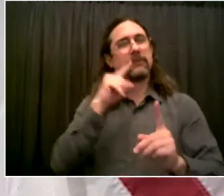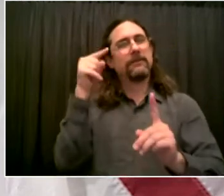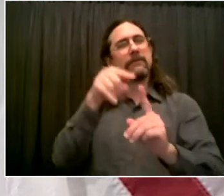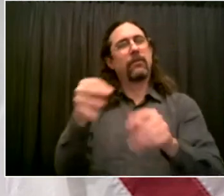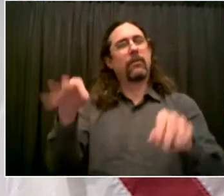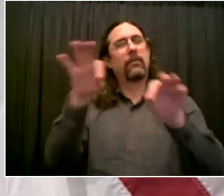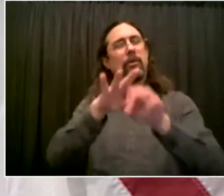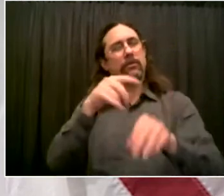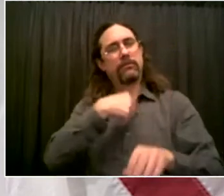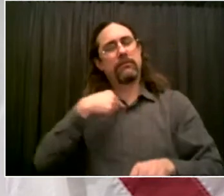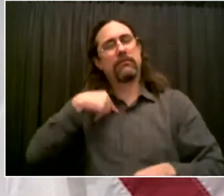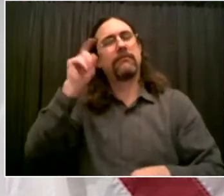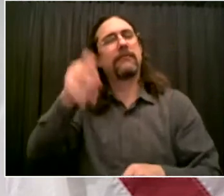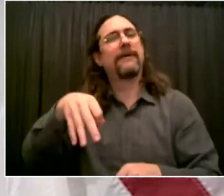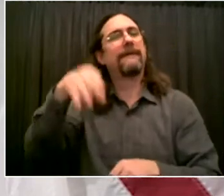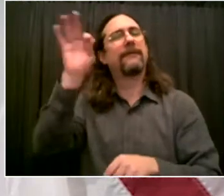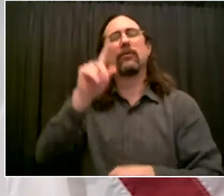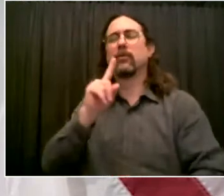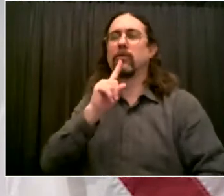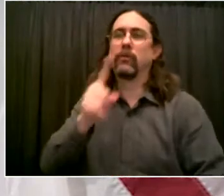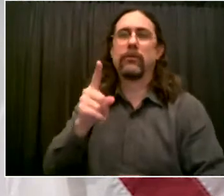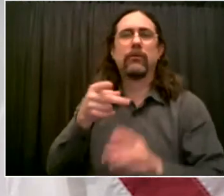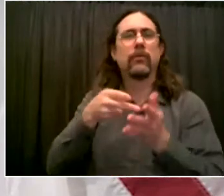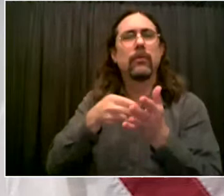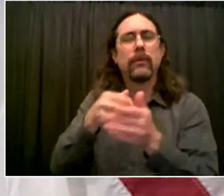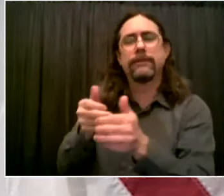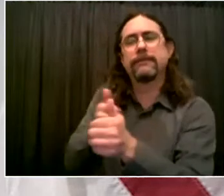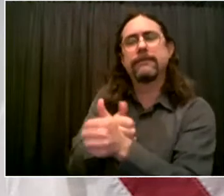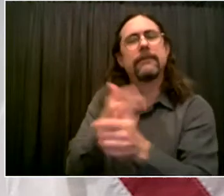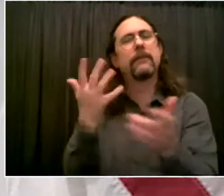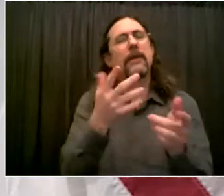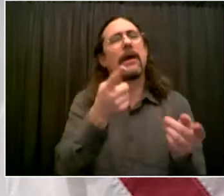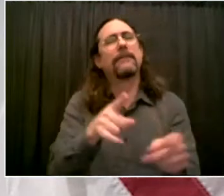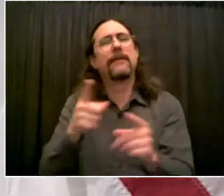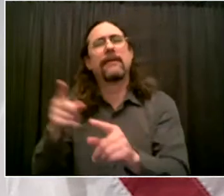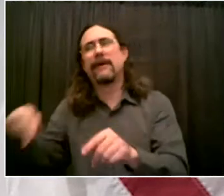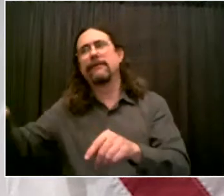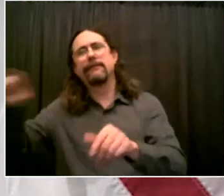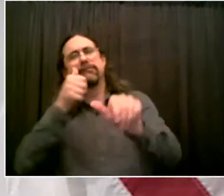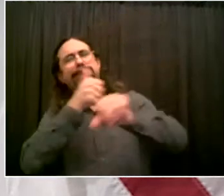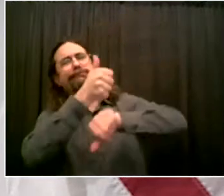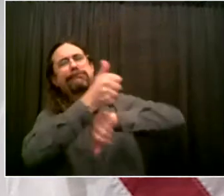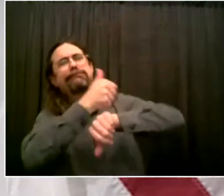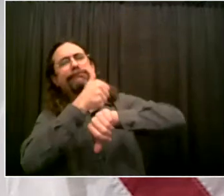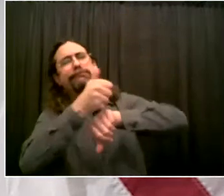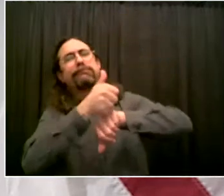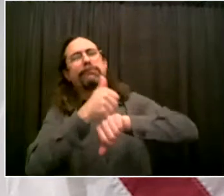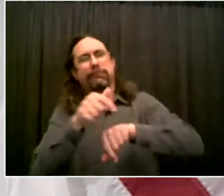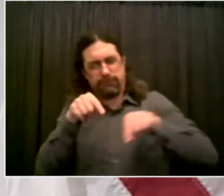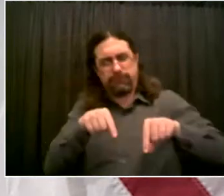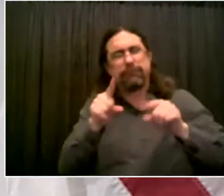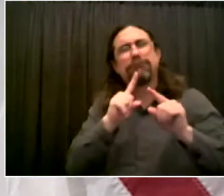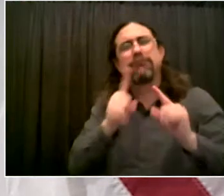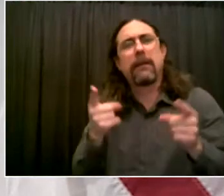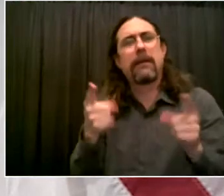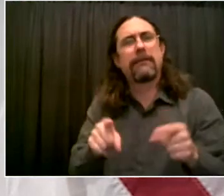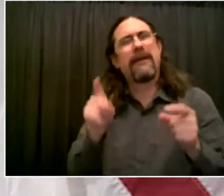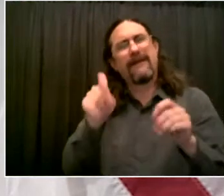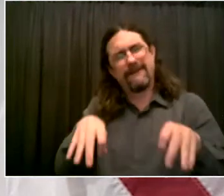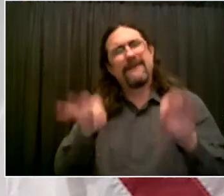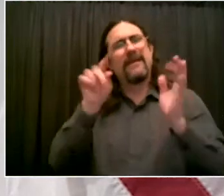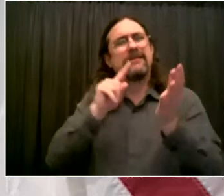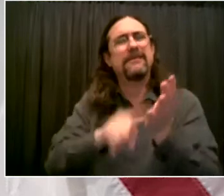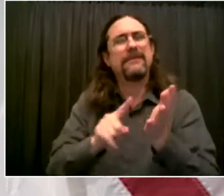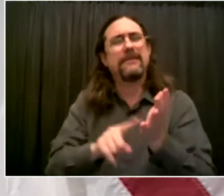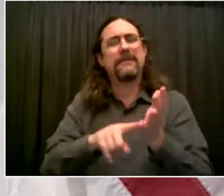come forward, and we need to find out what really happened. And I think, unfortunately, we're going to find a lot of things that are very troubling. So I don't think